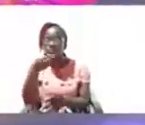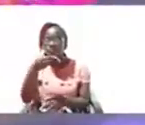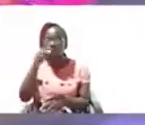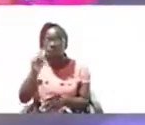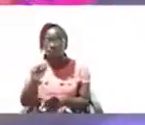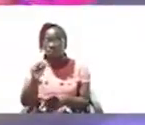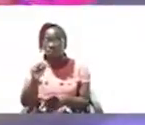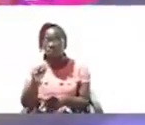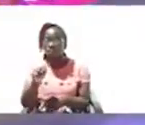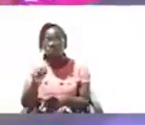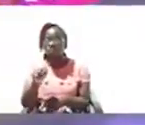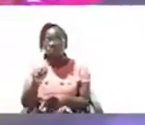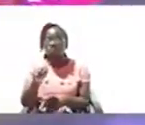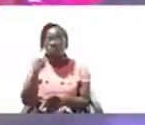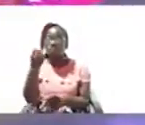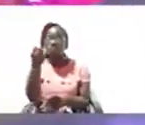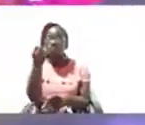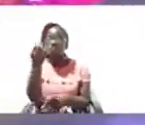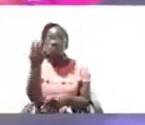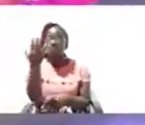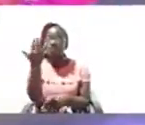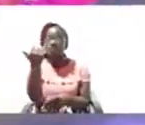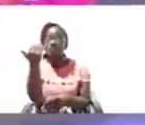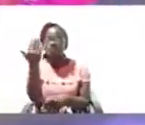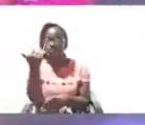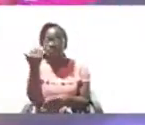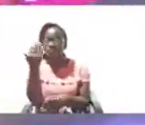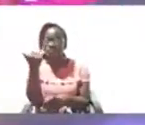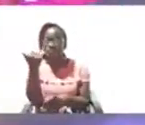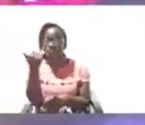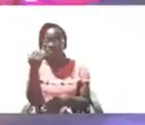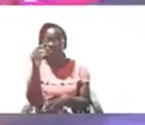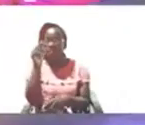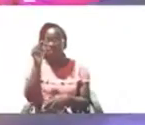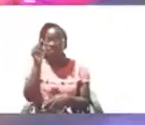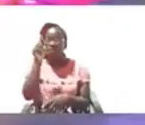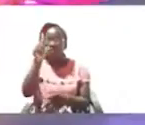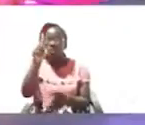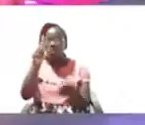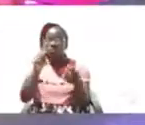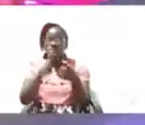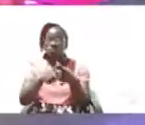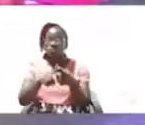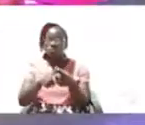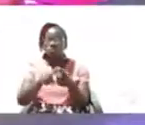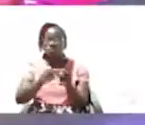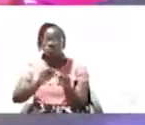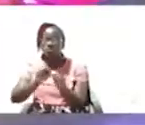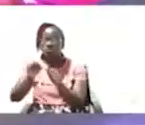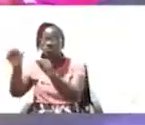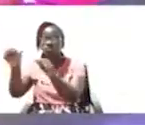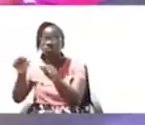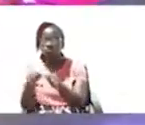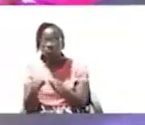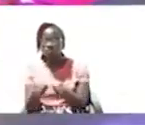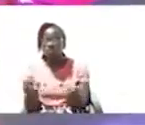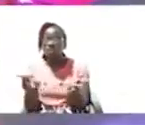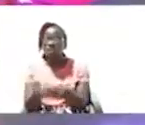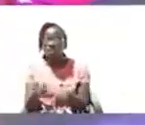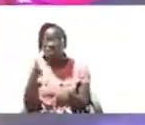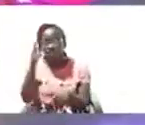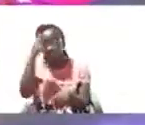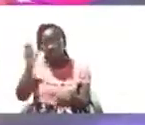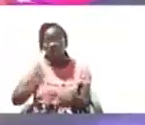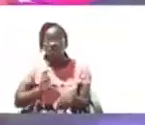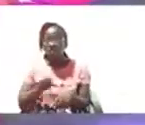14. One going. As for us, the leader of our faith, he said, do